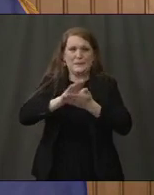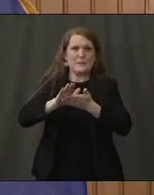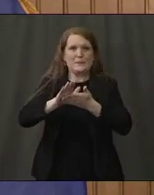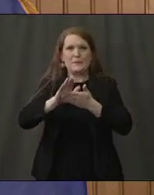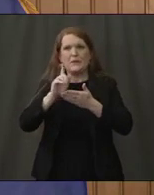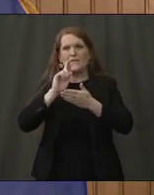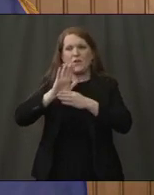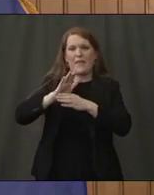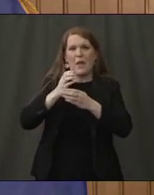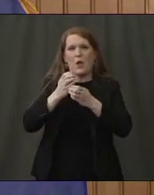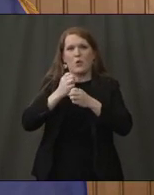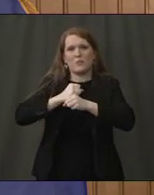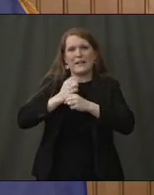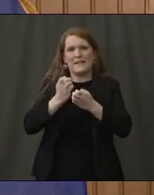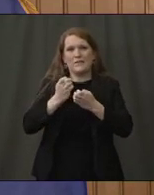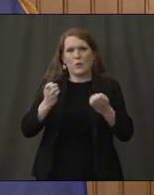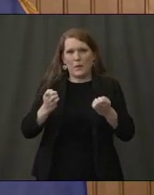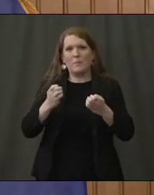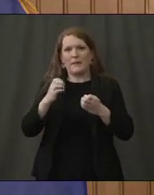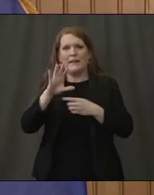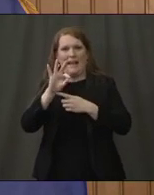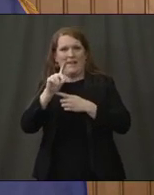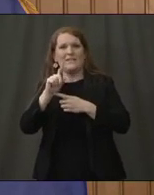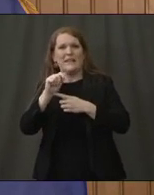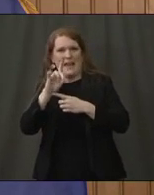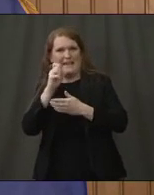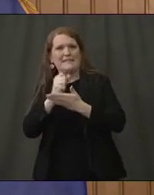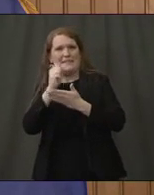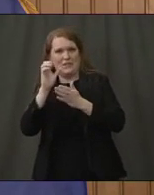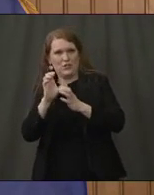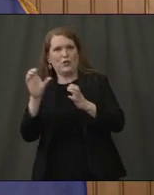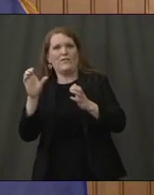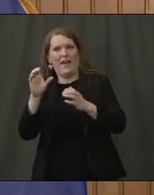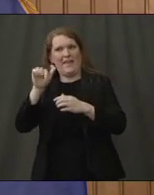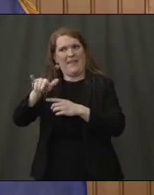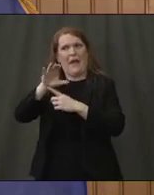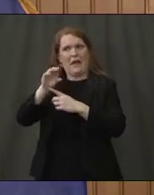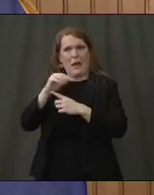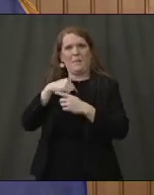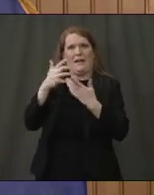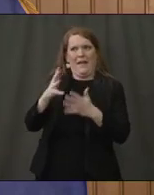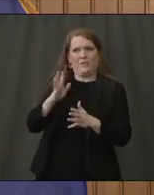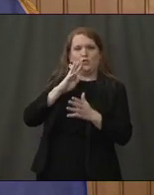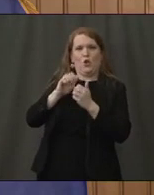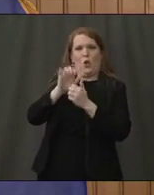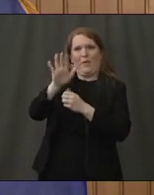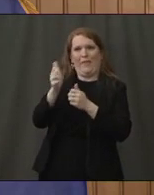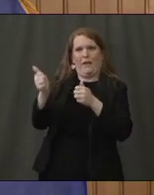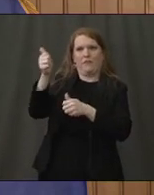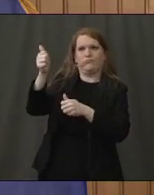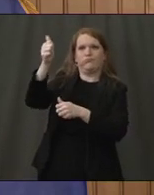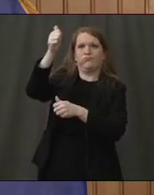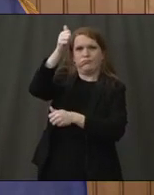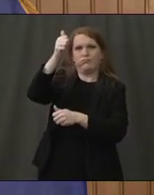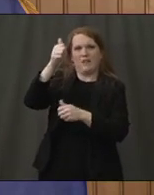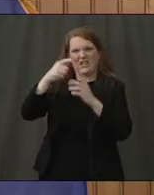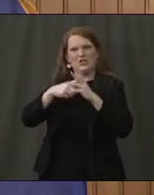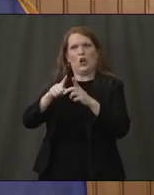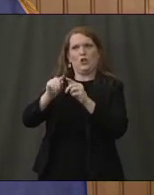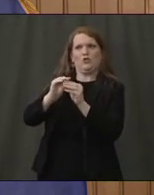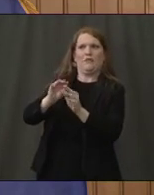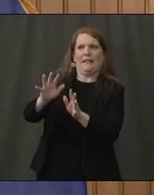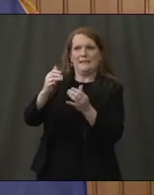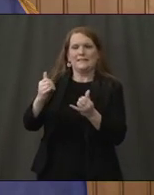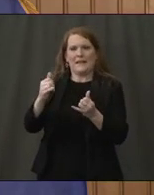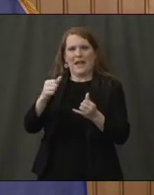It's been certified by the FDA. They're just beginning to release that now. And I have it on very good authority that Connecticut's going to be at the very top of that